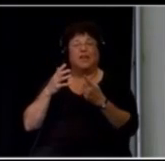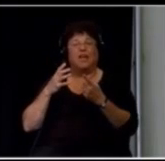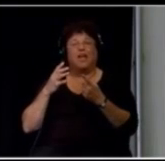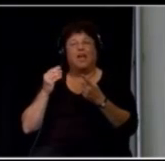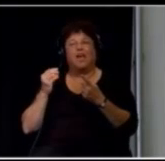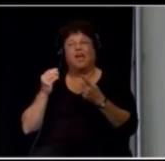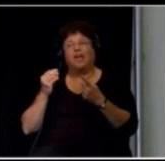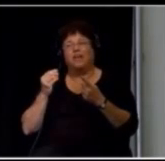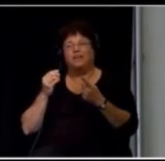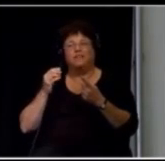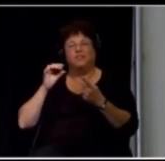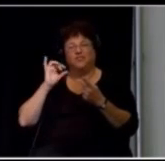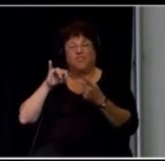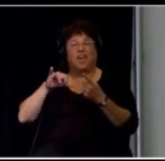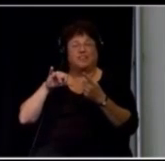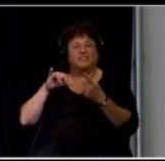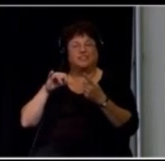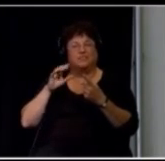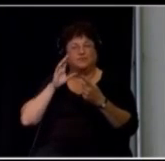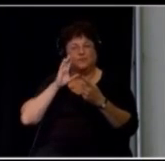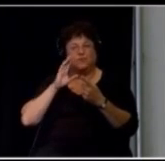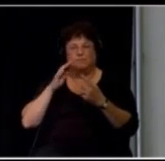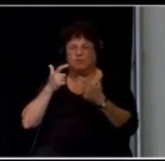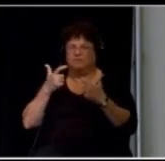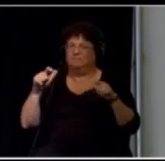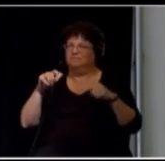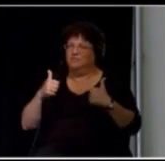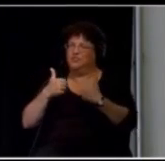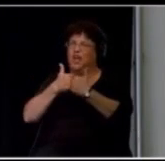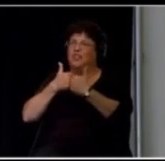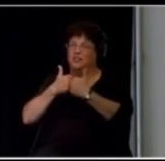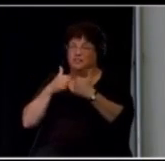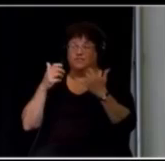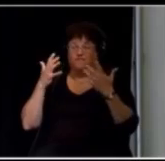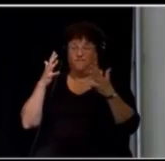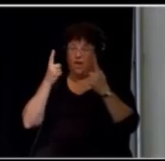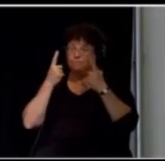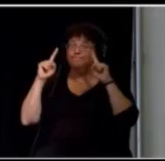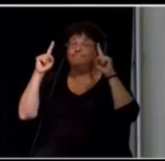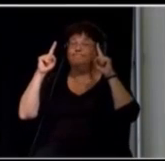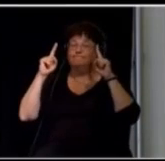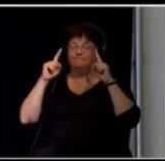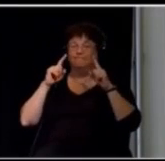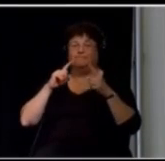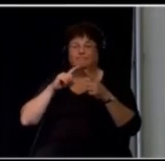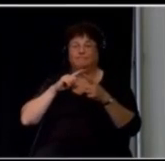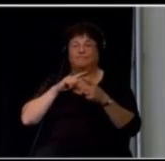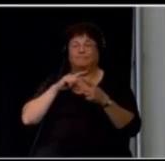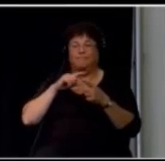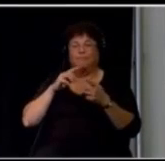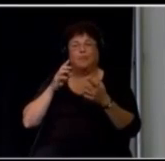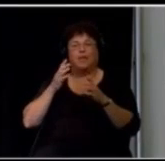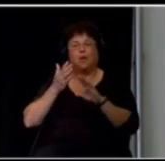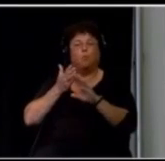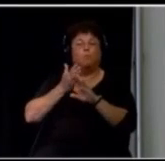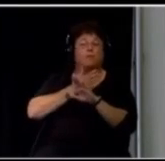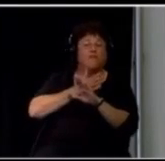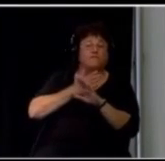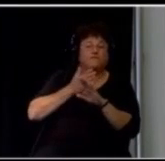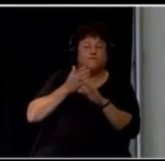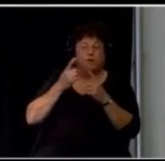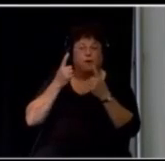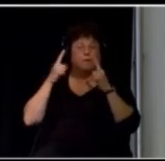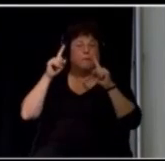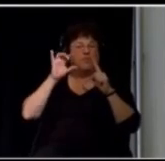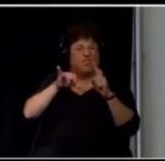So that's going to be quite a challenge. And I think once we get to that point, we're going to be actually, before we get to that point,